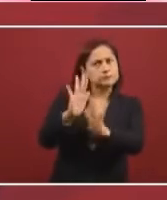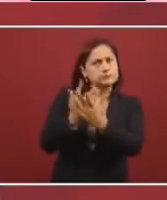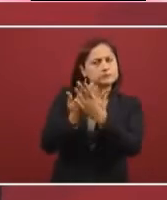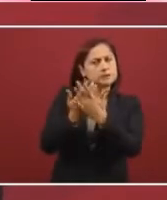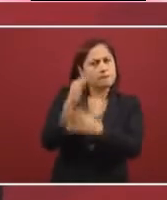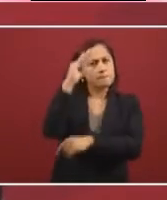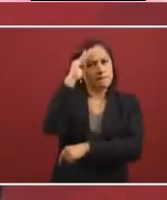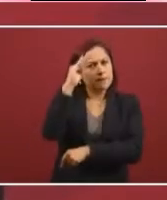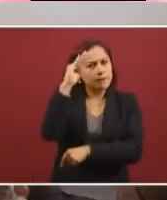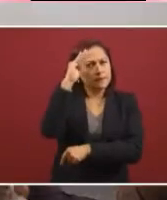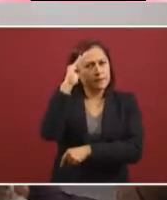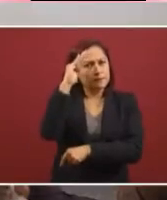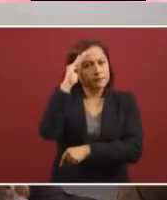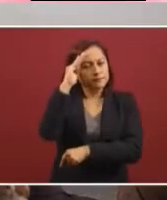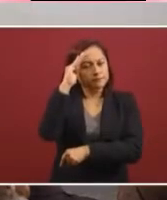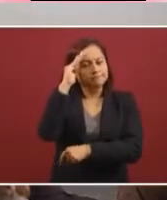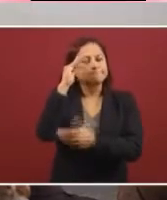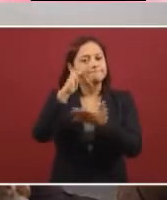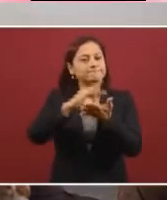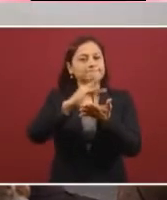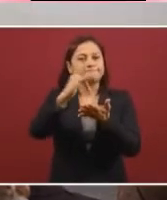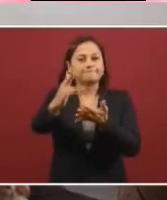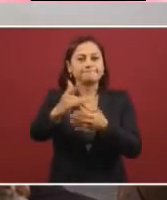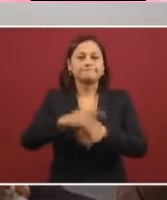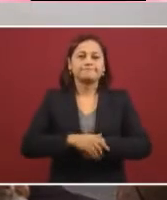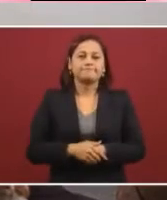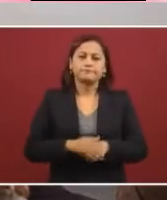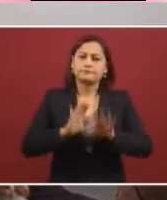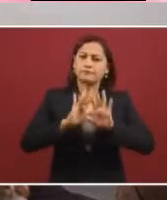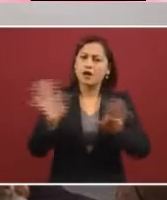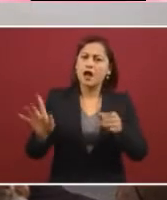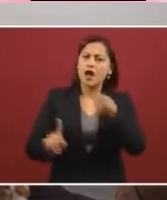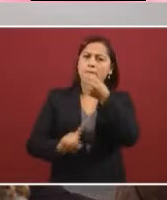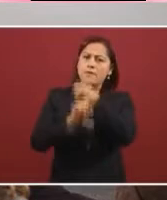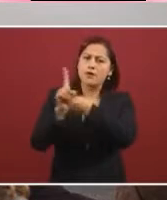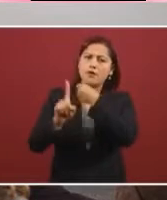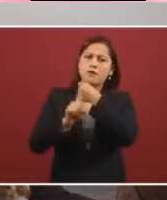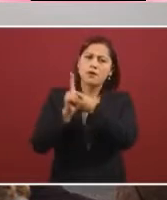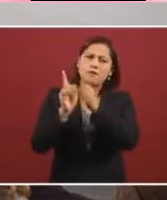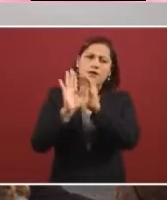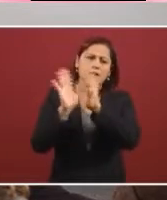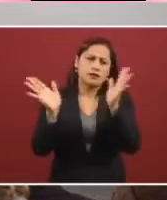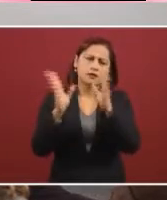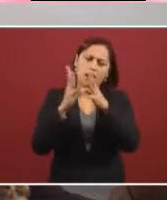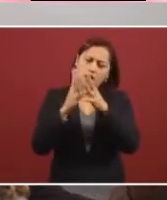they're conscious of the situation. And